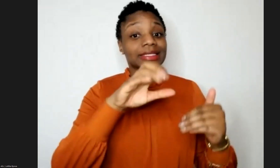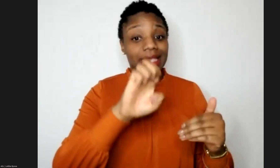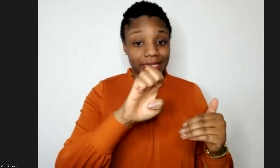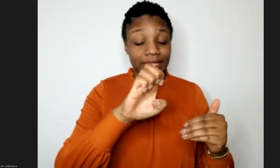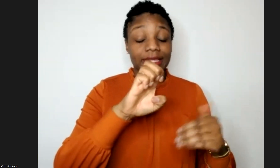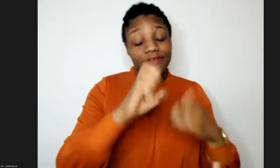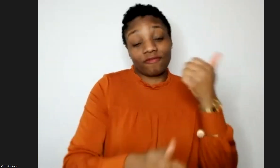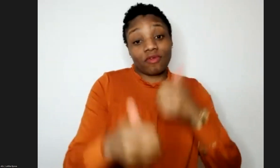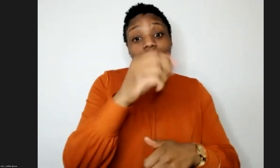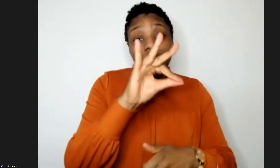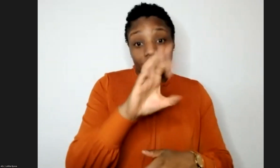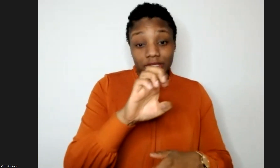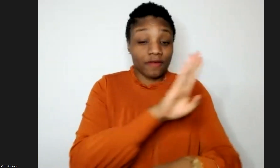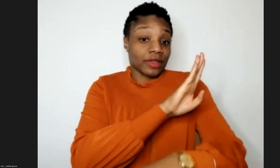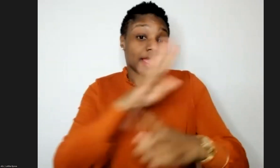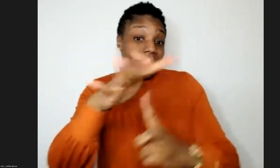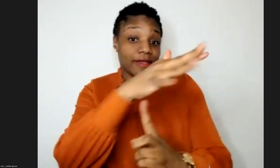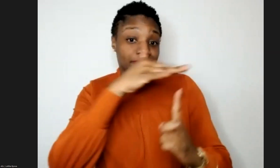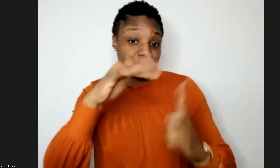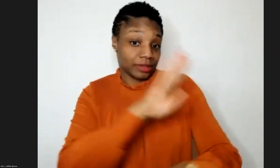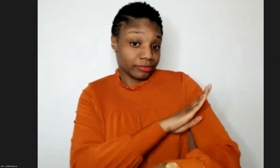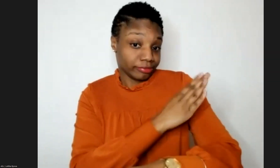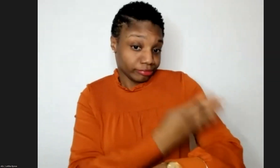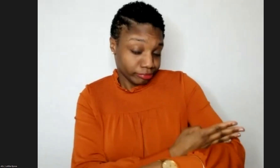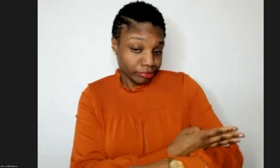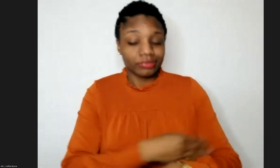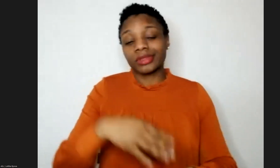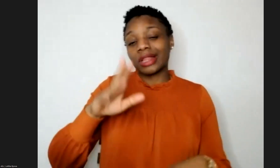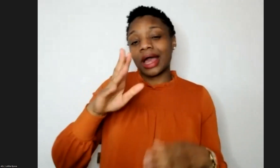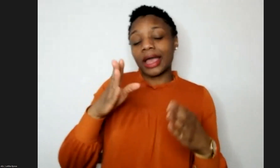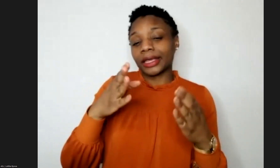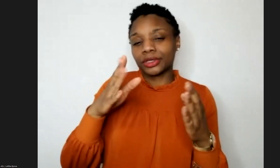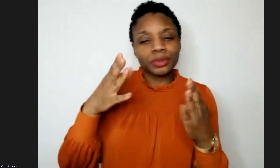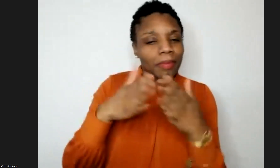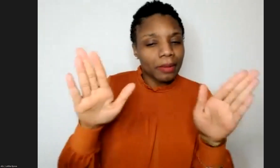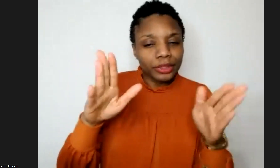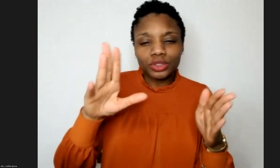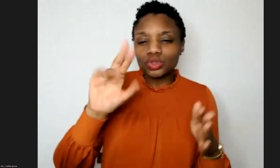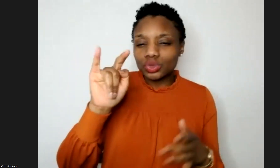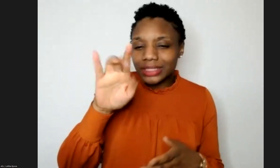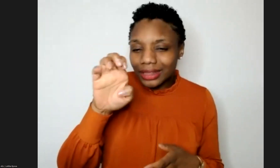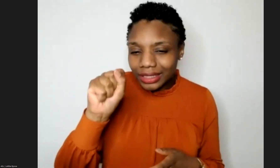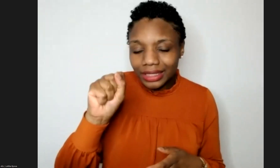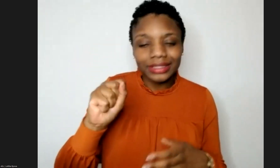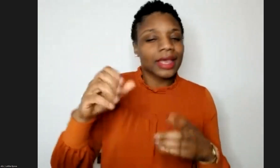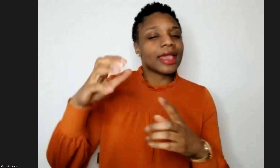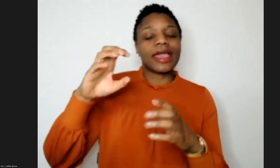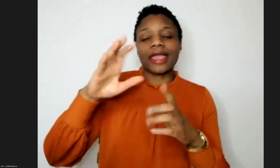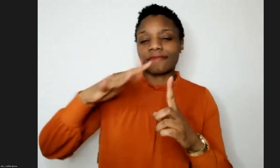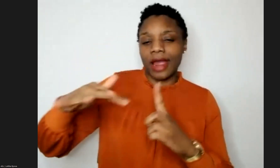Affairs. So, for example, the Department of Public Utilities, the Energy Facilities Siting Board, the Massachusetts Environmental Policy Act